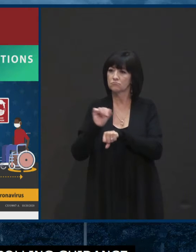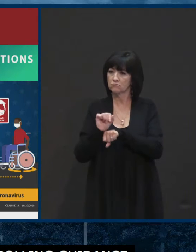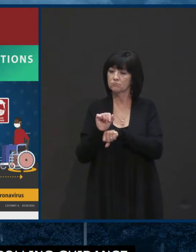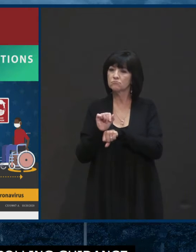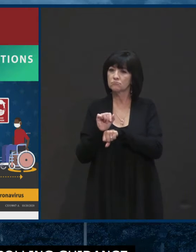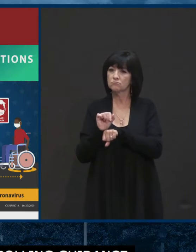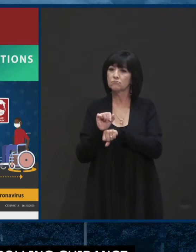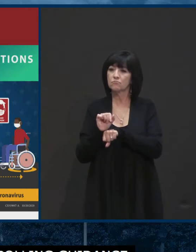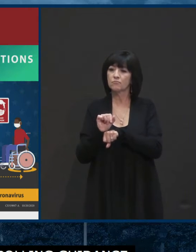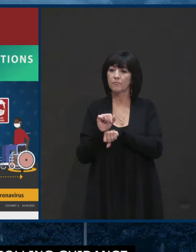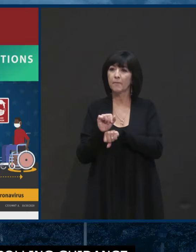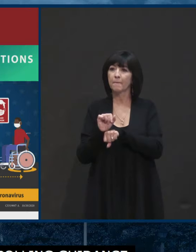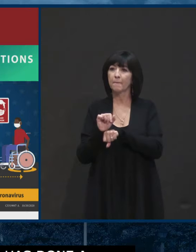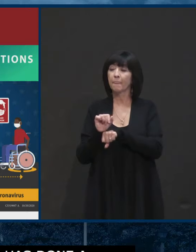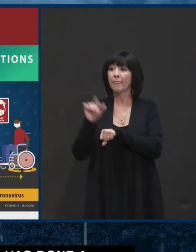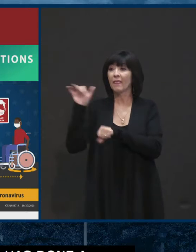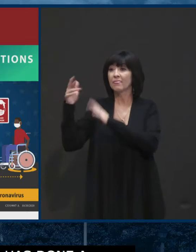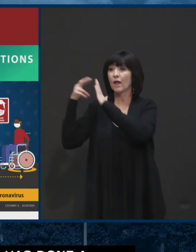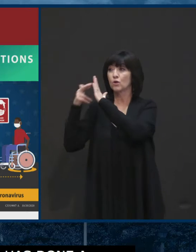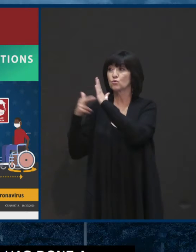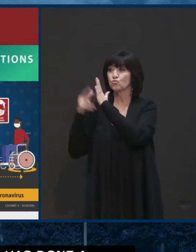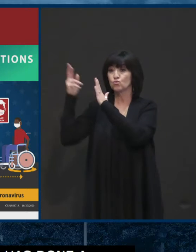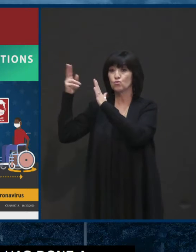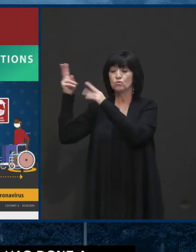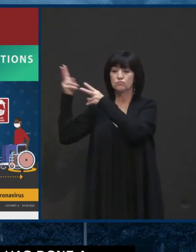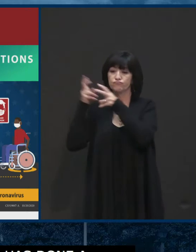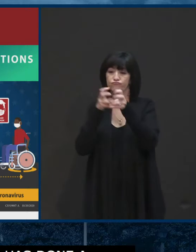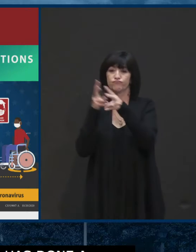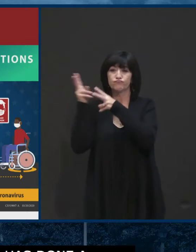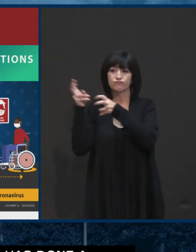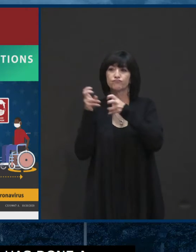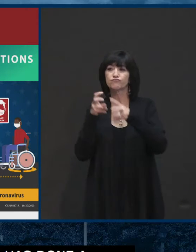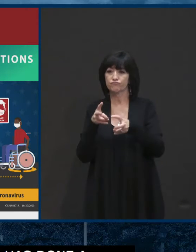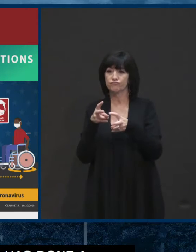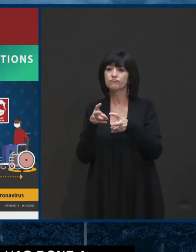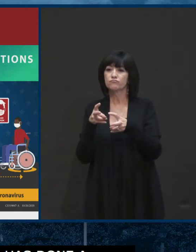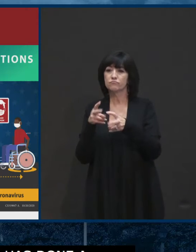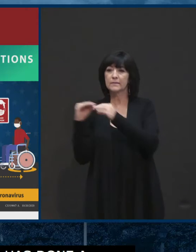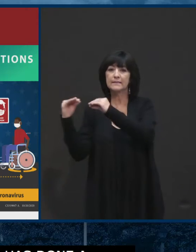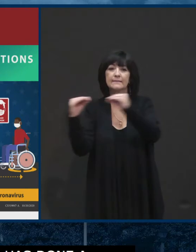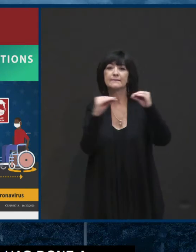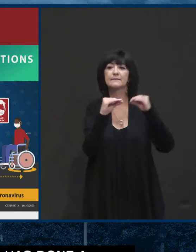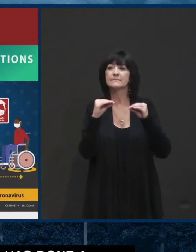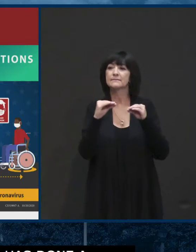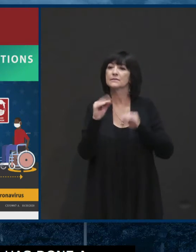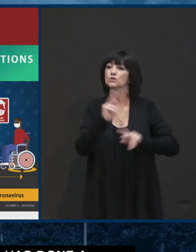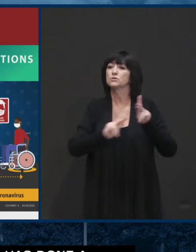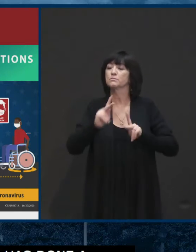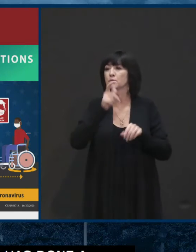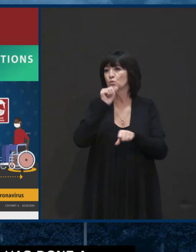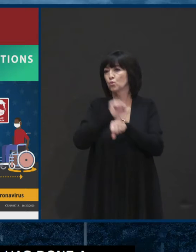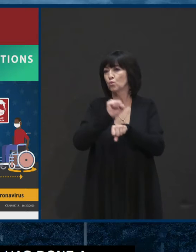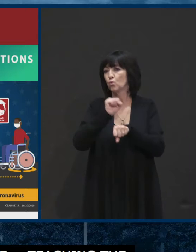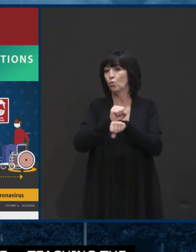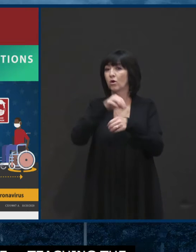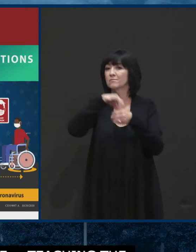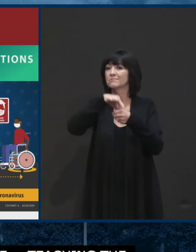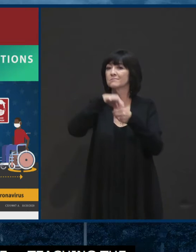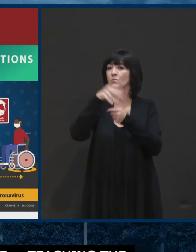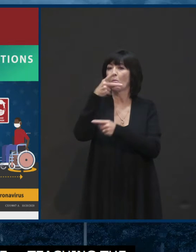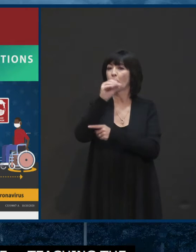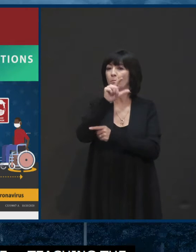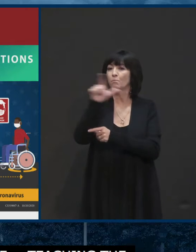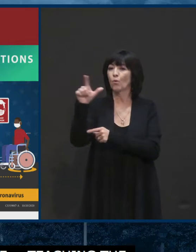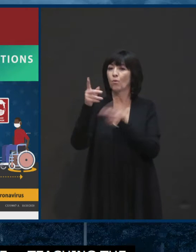the guidance into the teaching the poll workers about the guidance, but